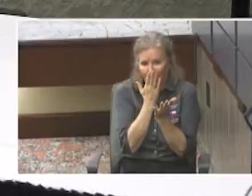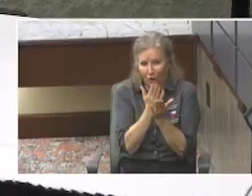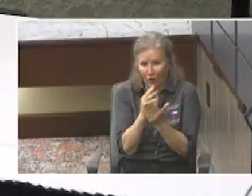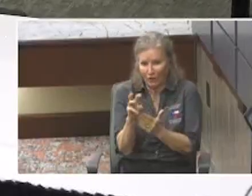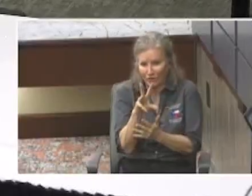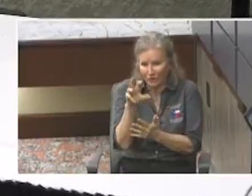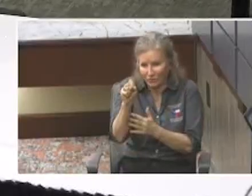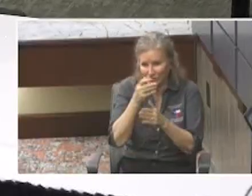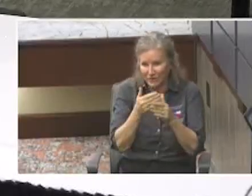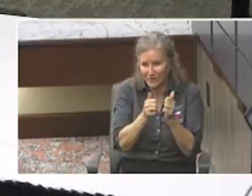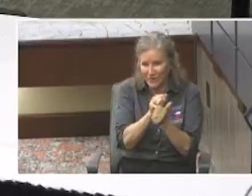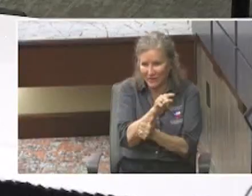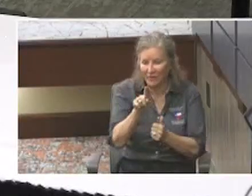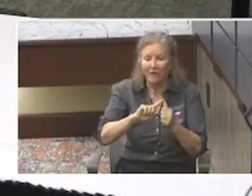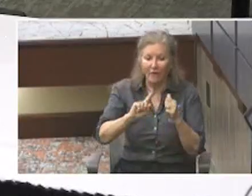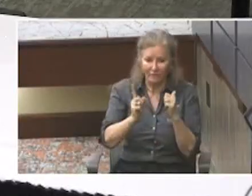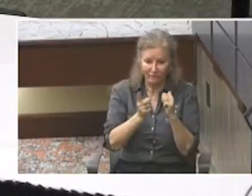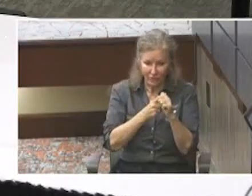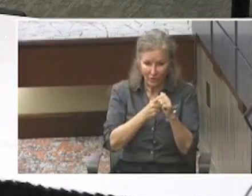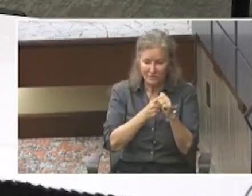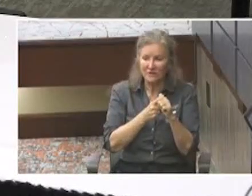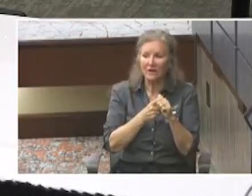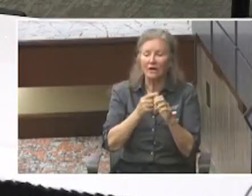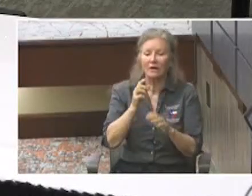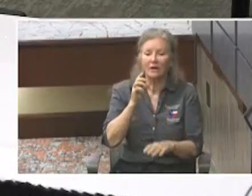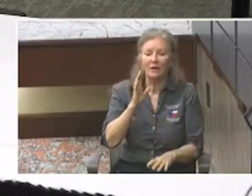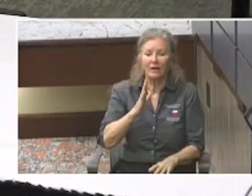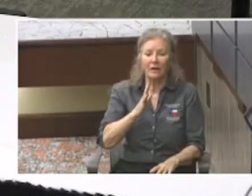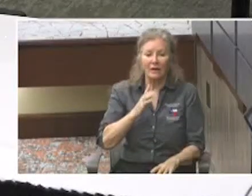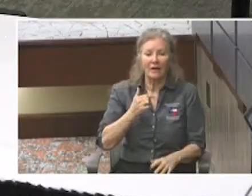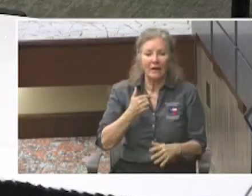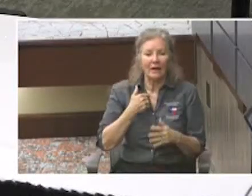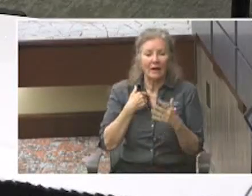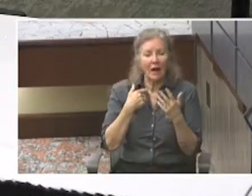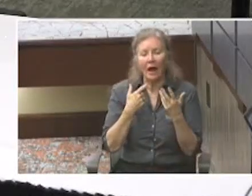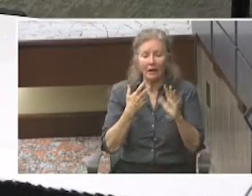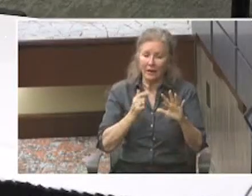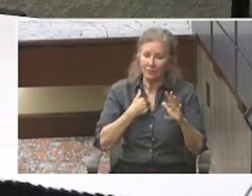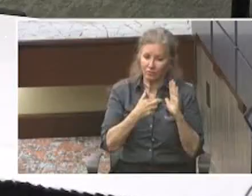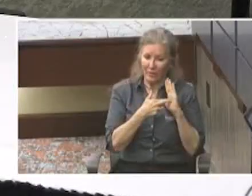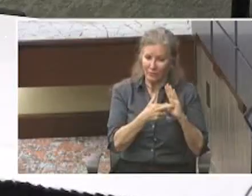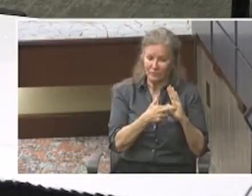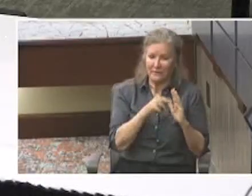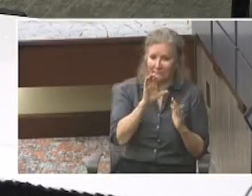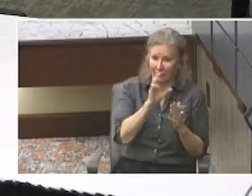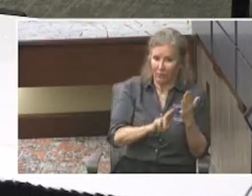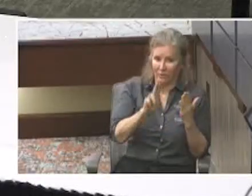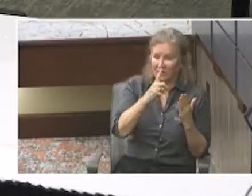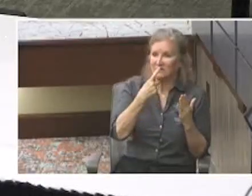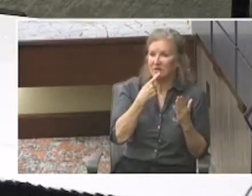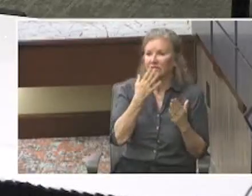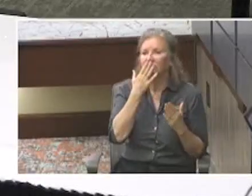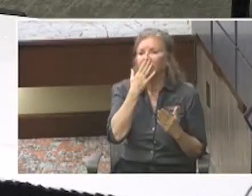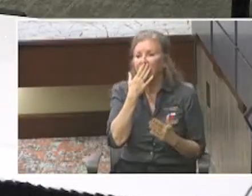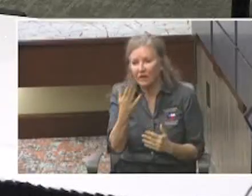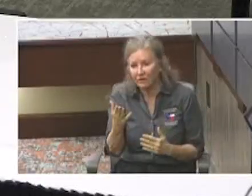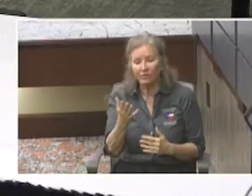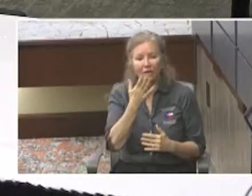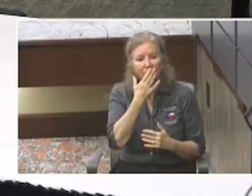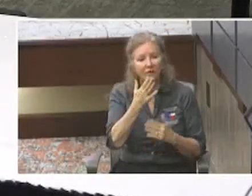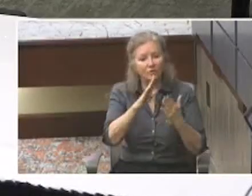first and foremost, on behalf of Baylor University, a big thank you. A thank you to the City of Waco